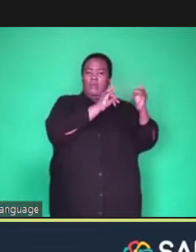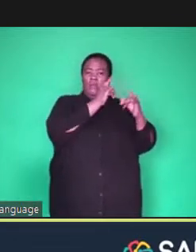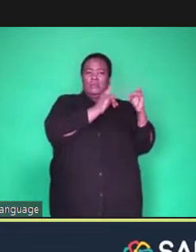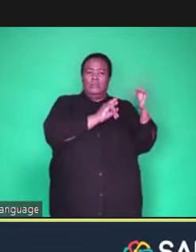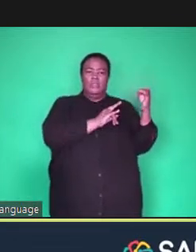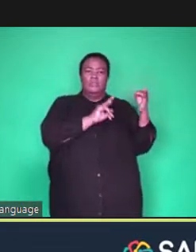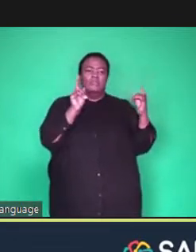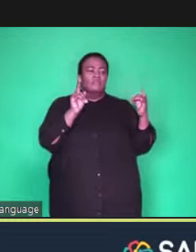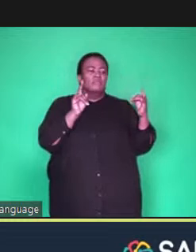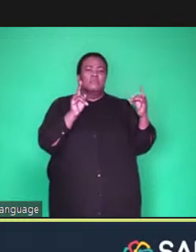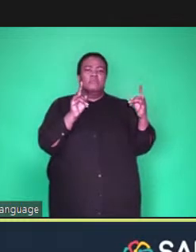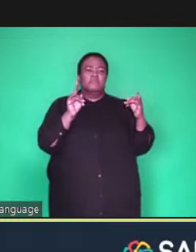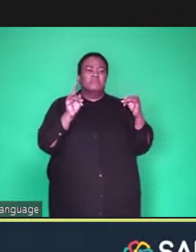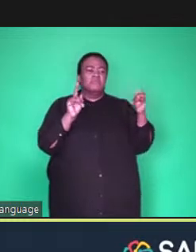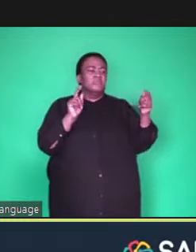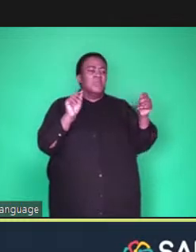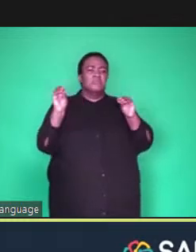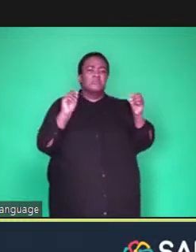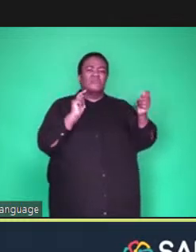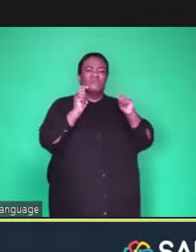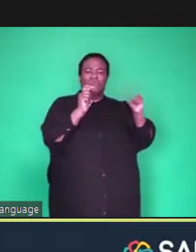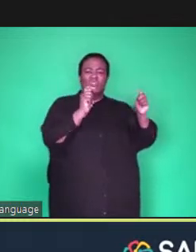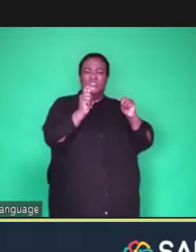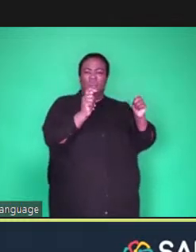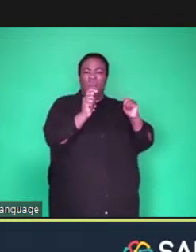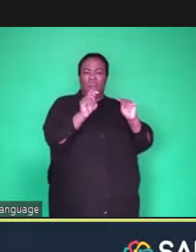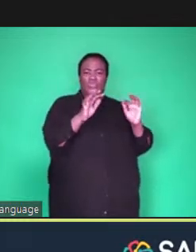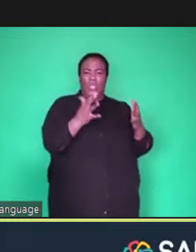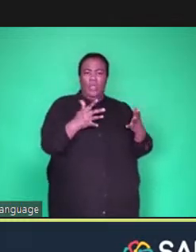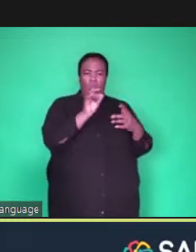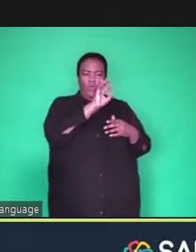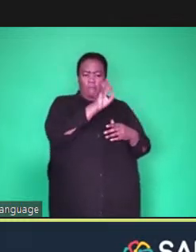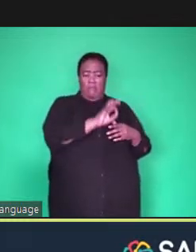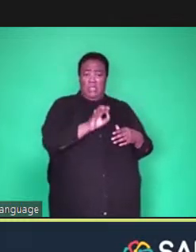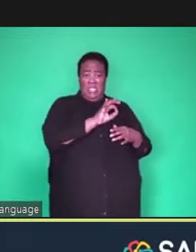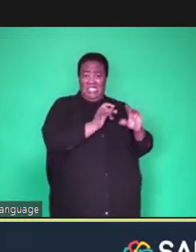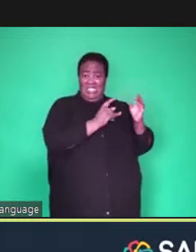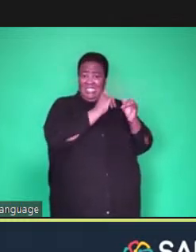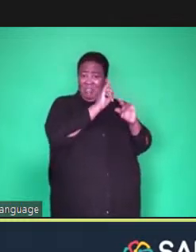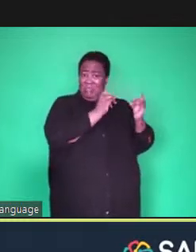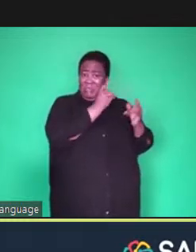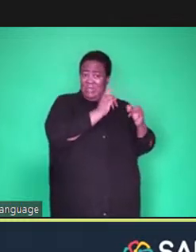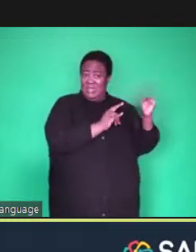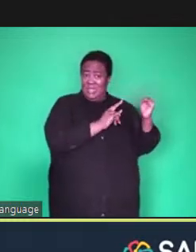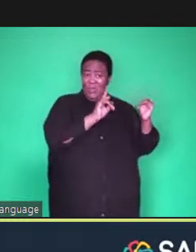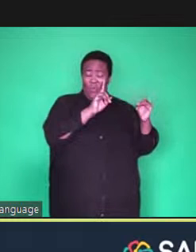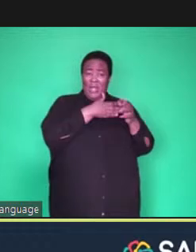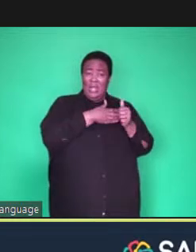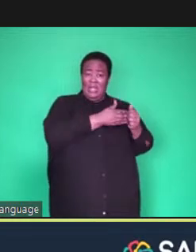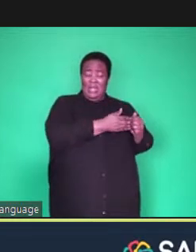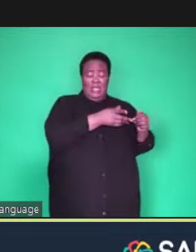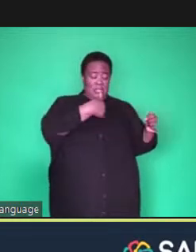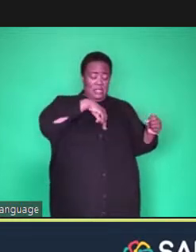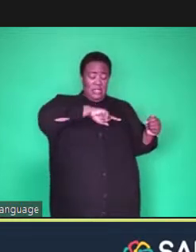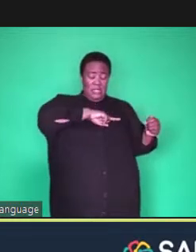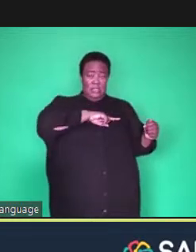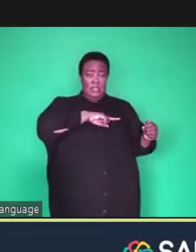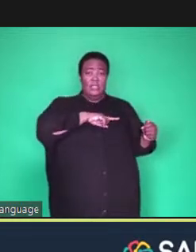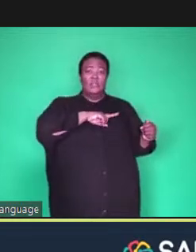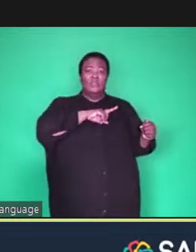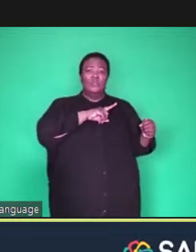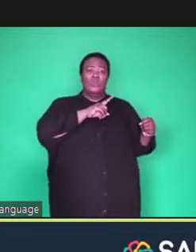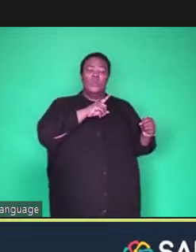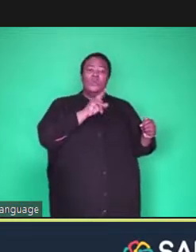patterns changing? The percentage urban is what leads us into the concept of